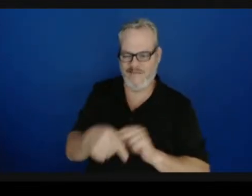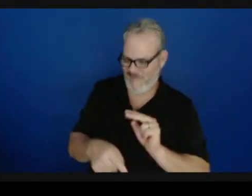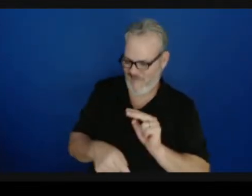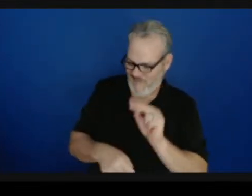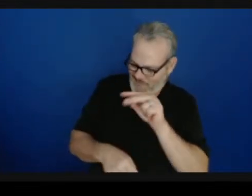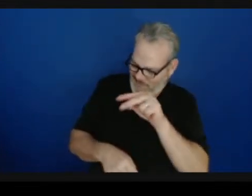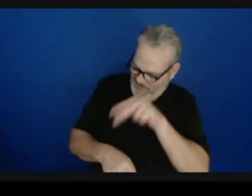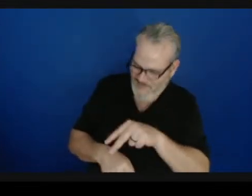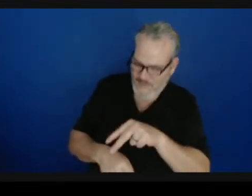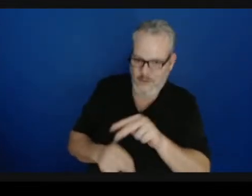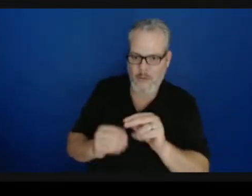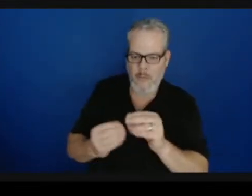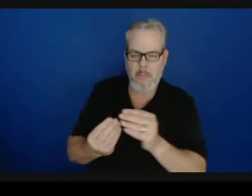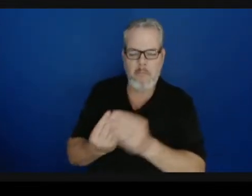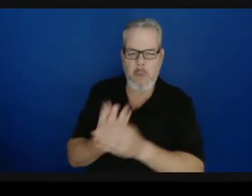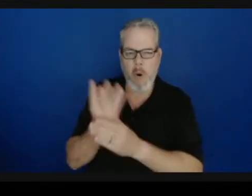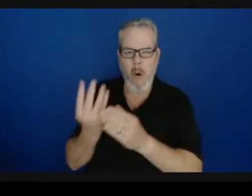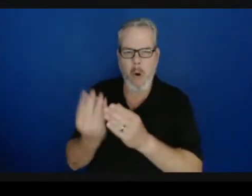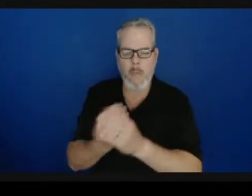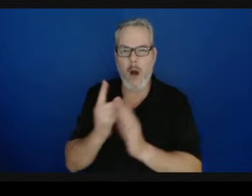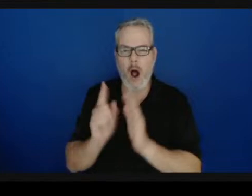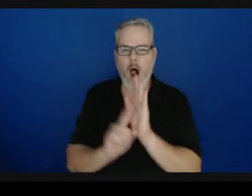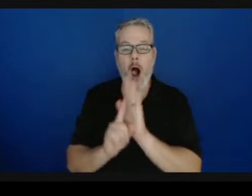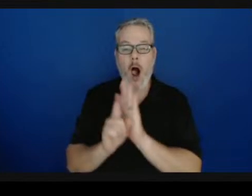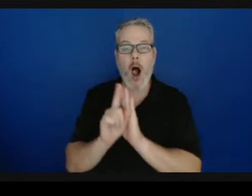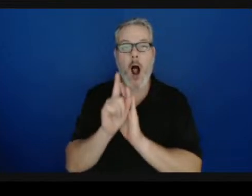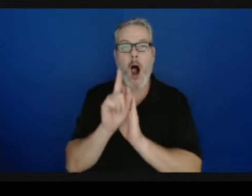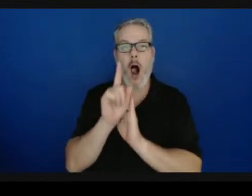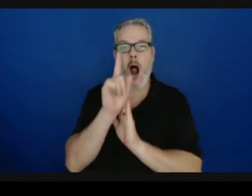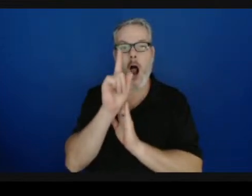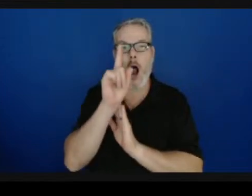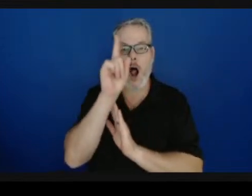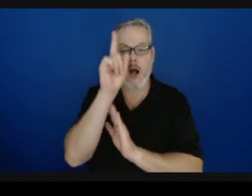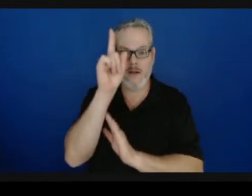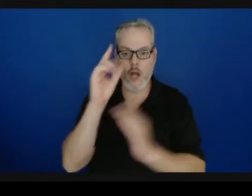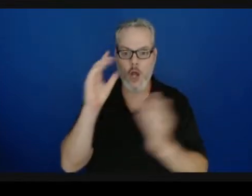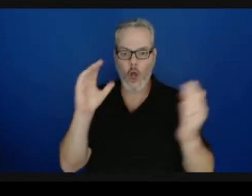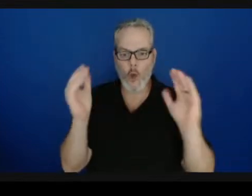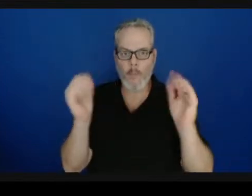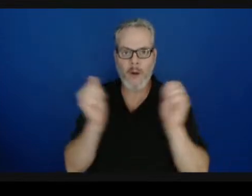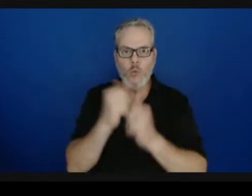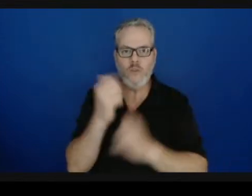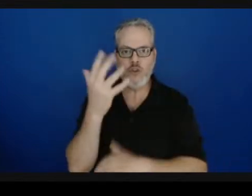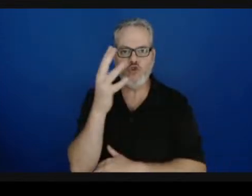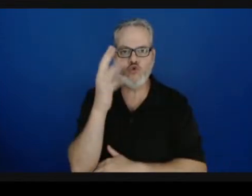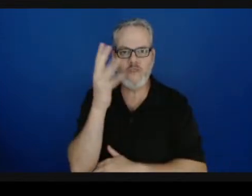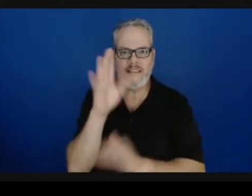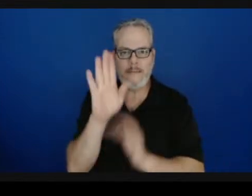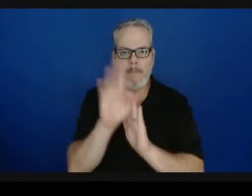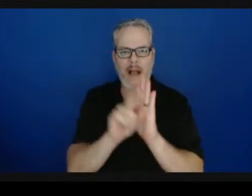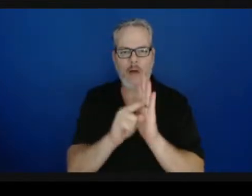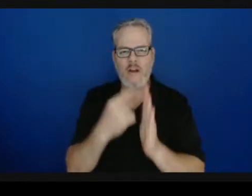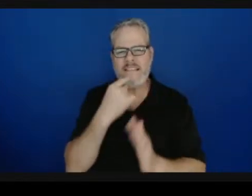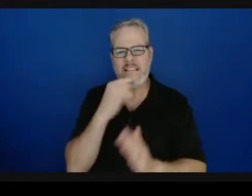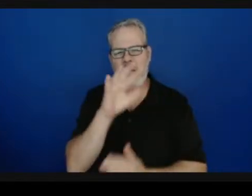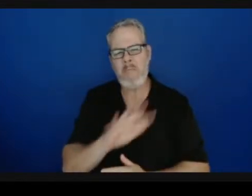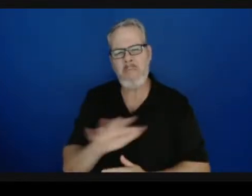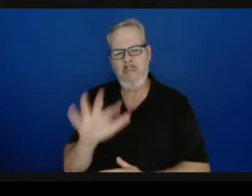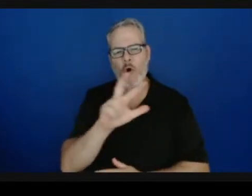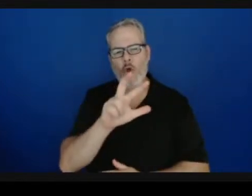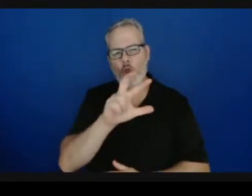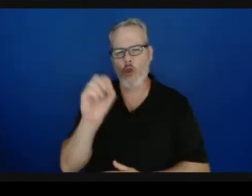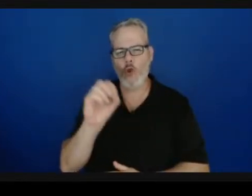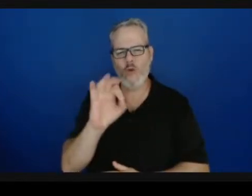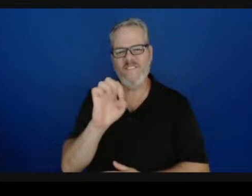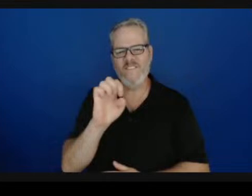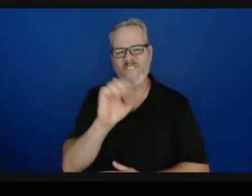the height of these lava fountains compared to the ohia trees in the background there. So they're saying it's about 30 feet high or so for the